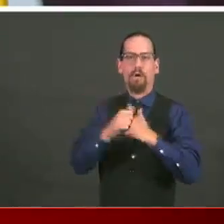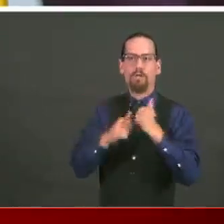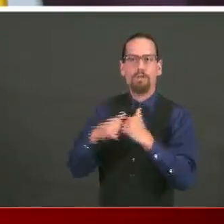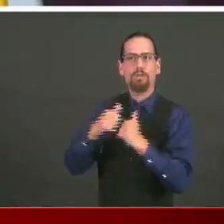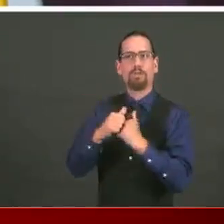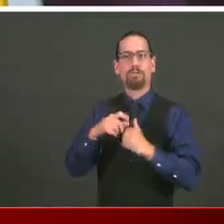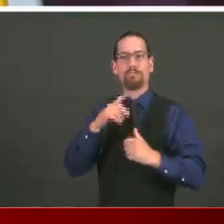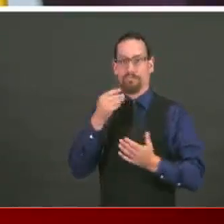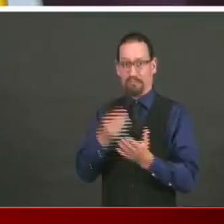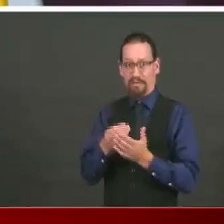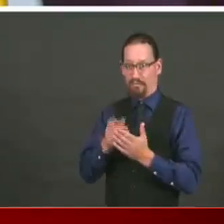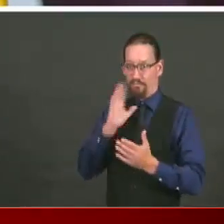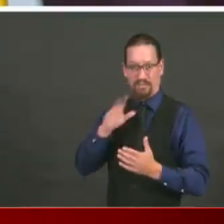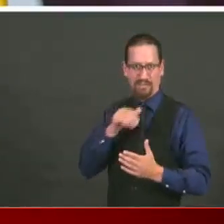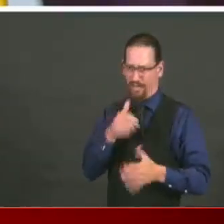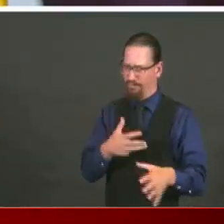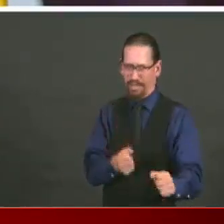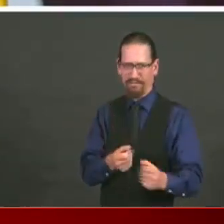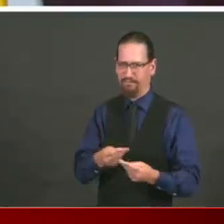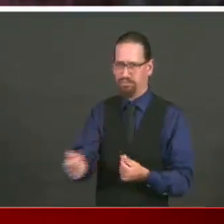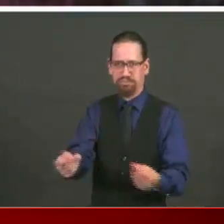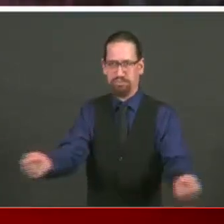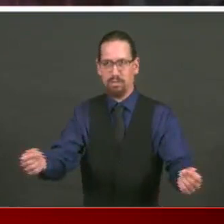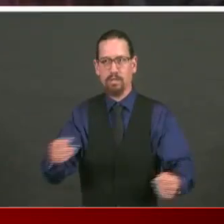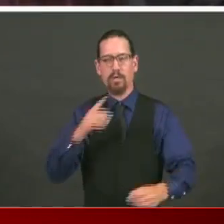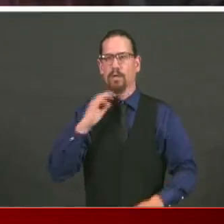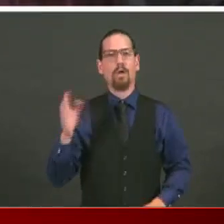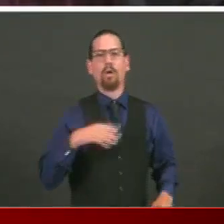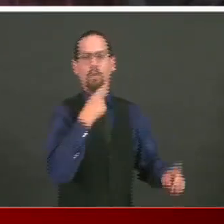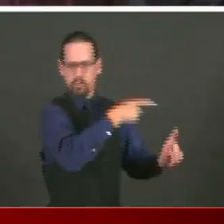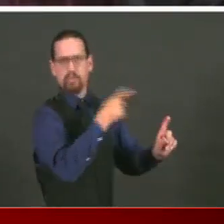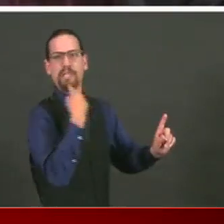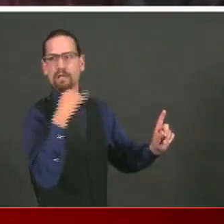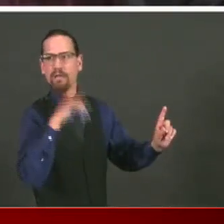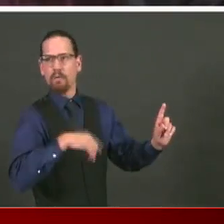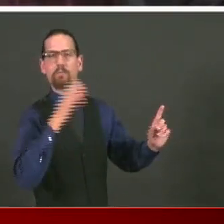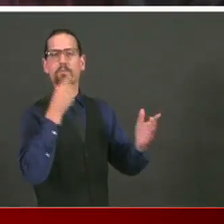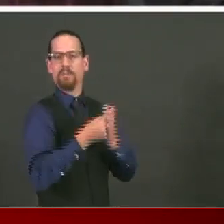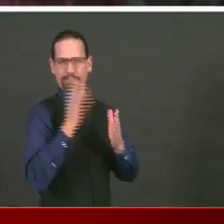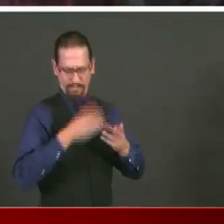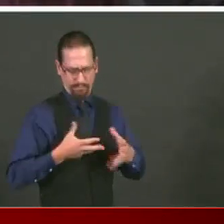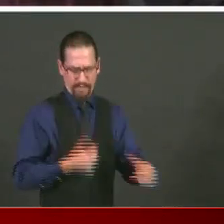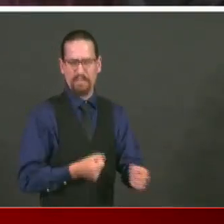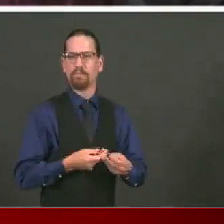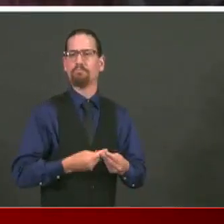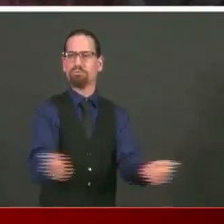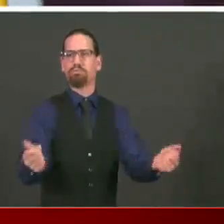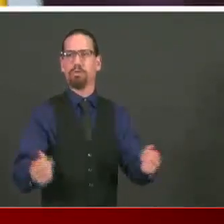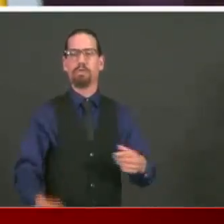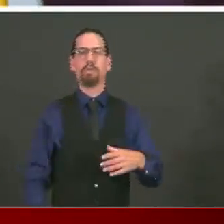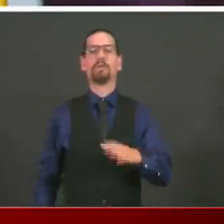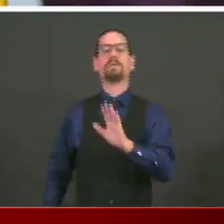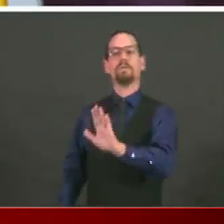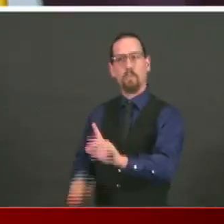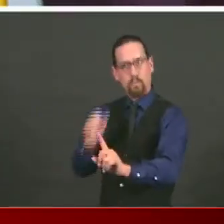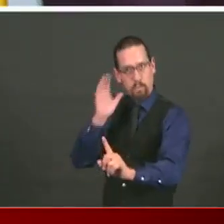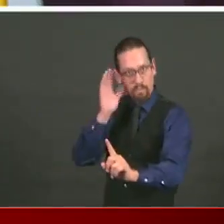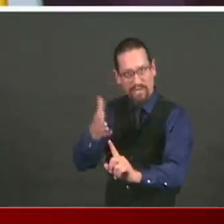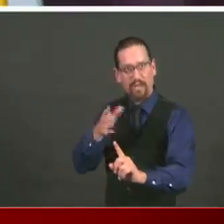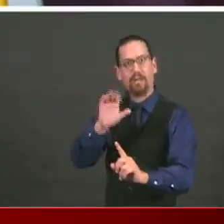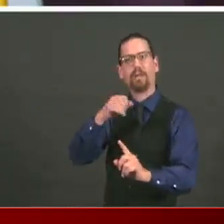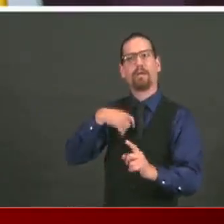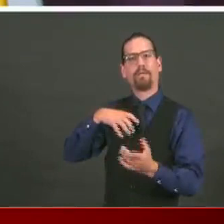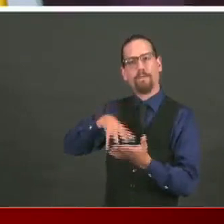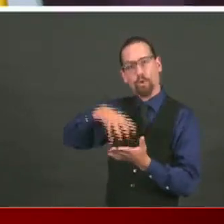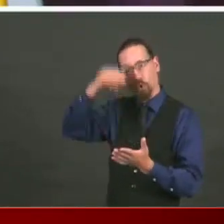door. So all of which is to say, you said it would go out the door quickly. And it will. But what I've learned is it's more